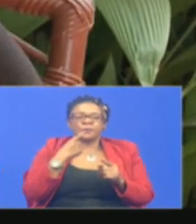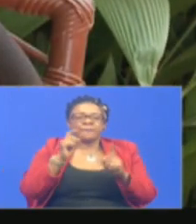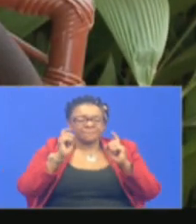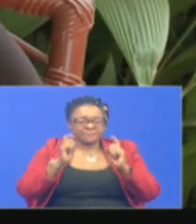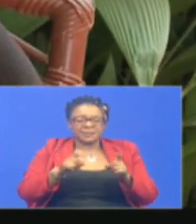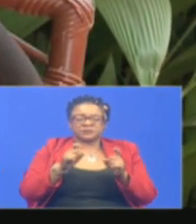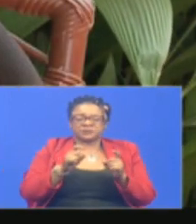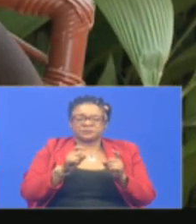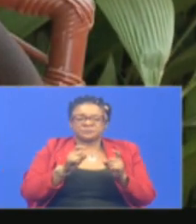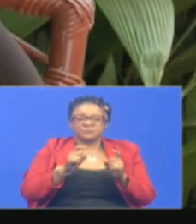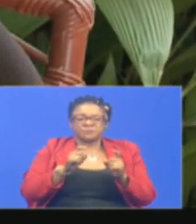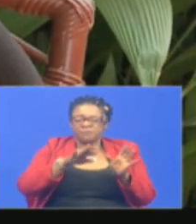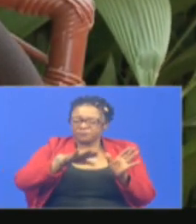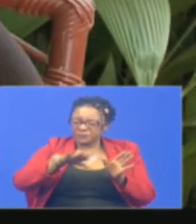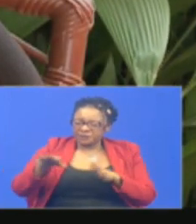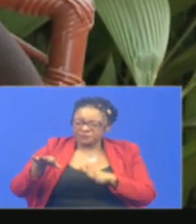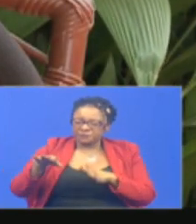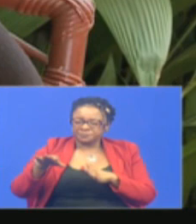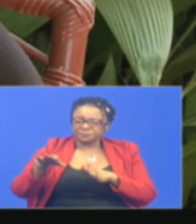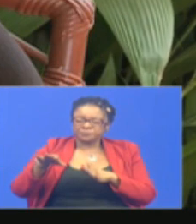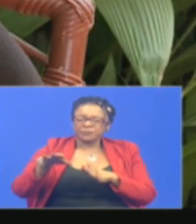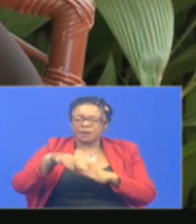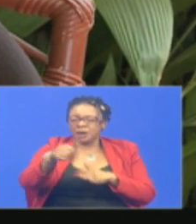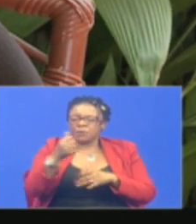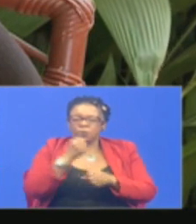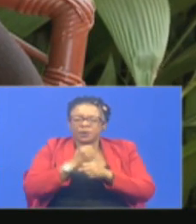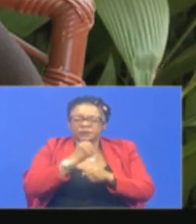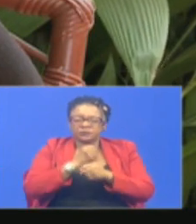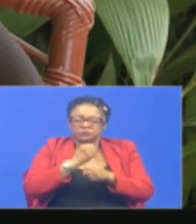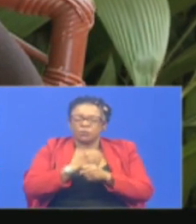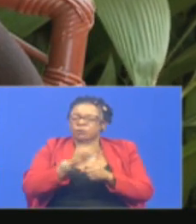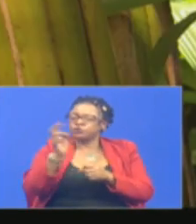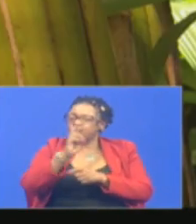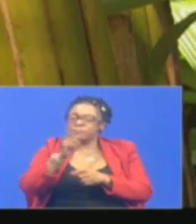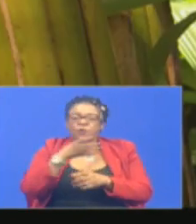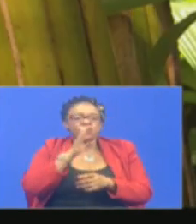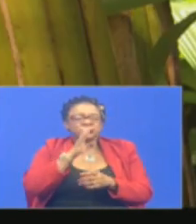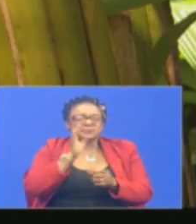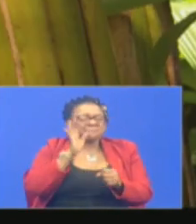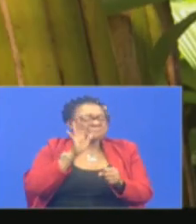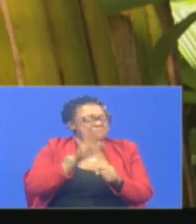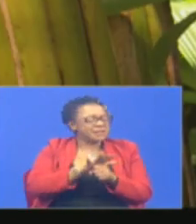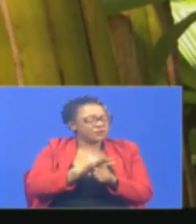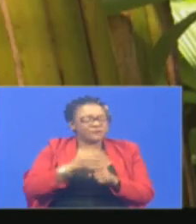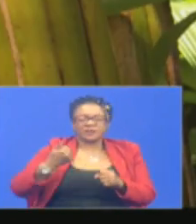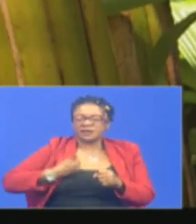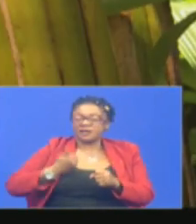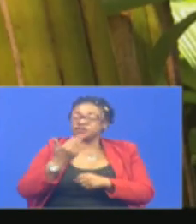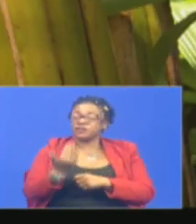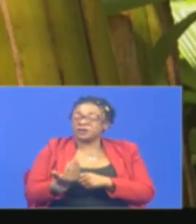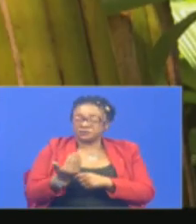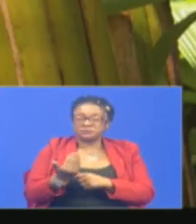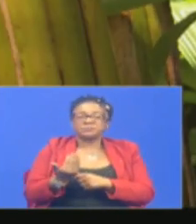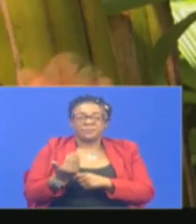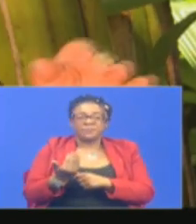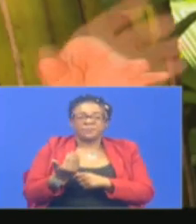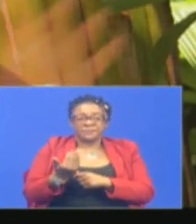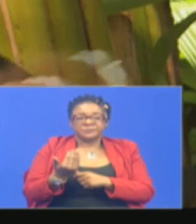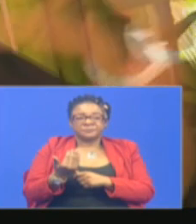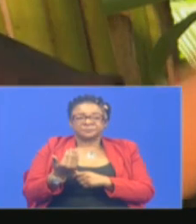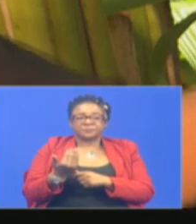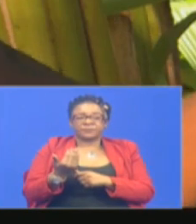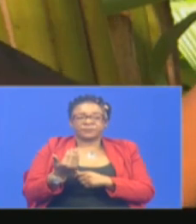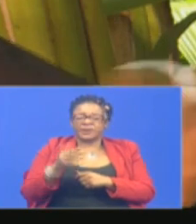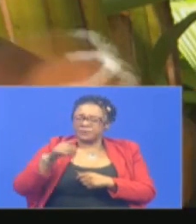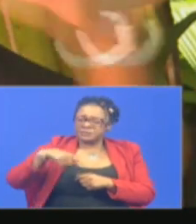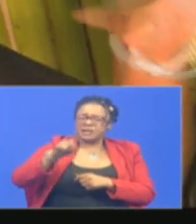forego productive work to fetch water. Many of the girls, girl child, they are the ones